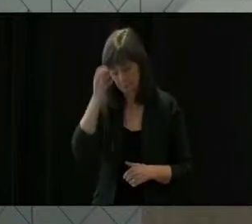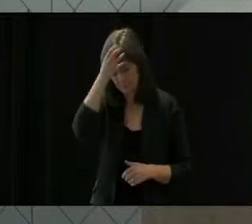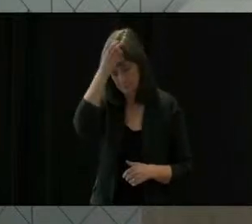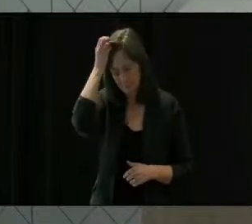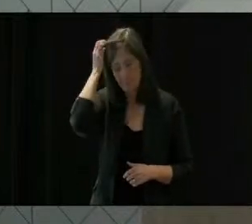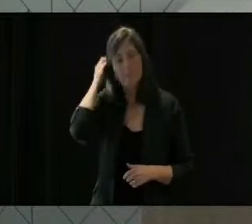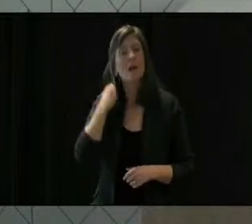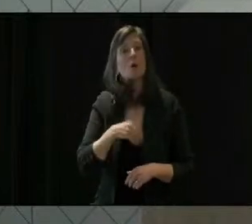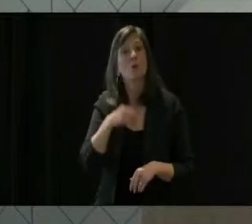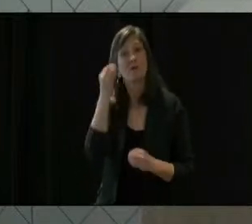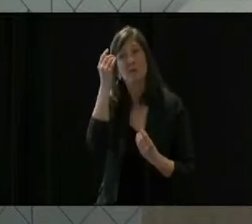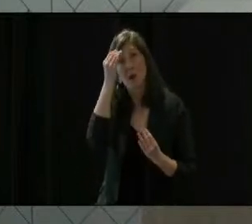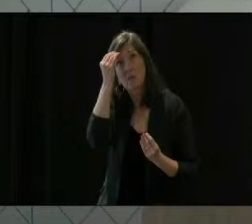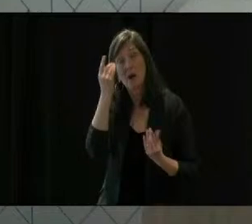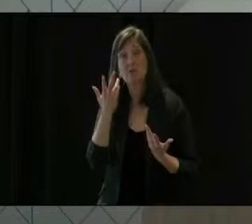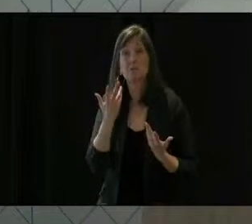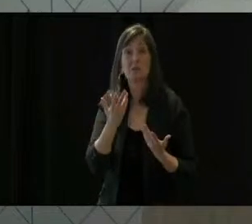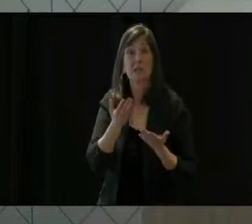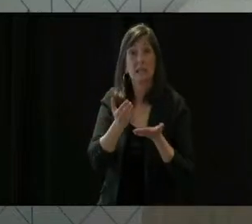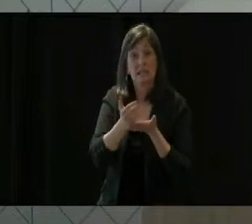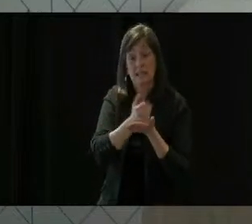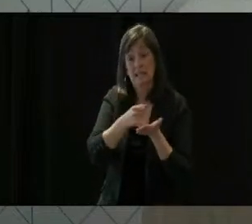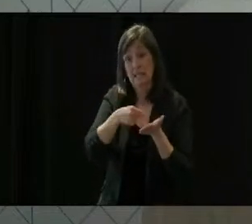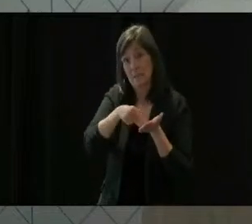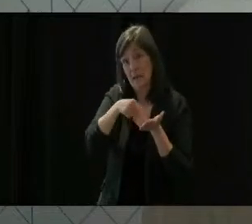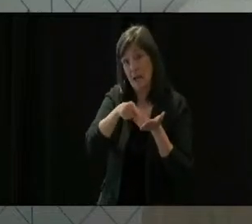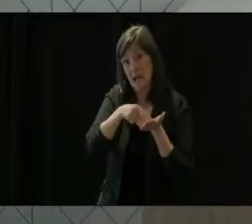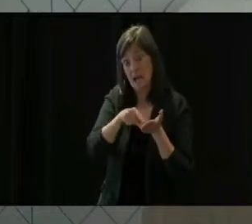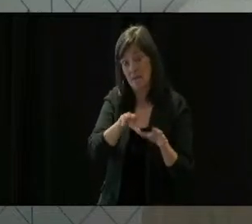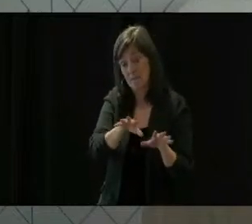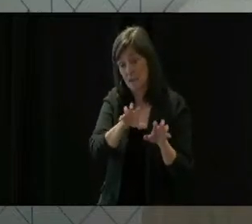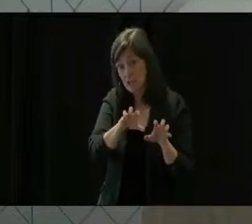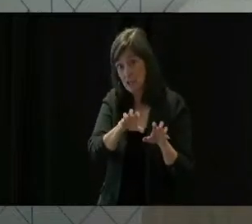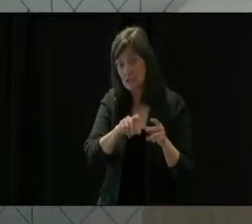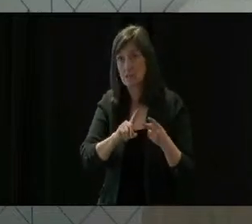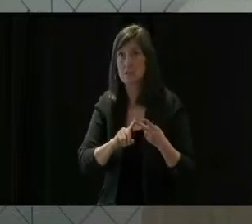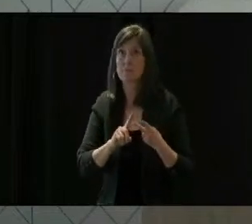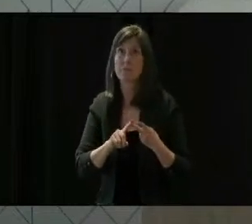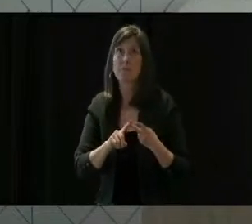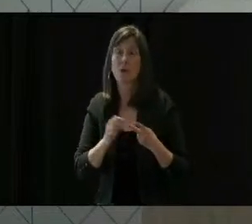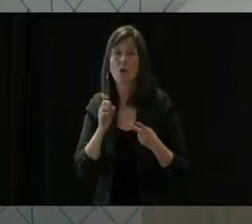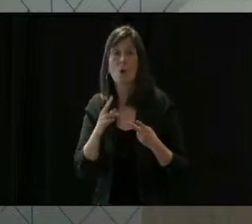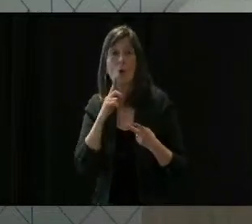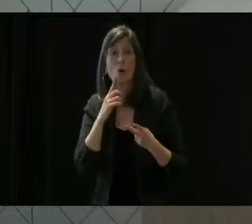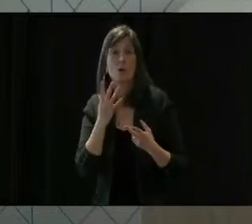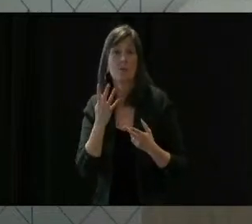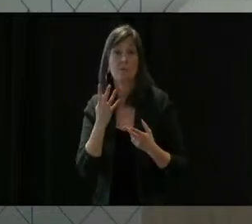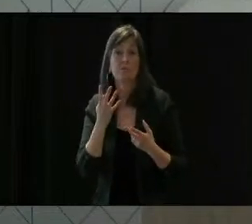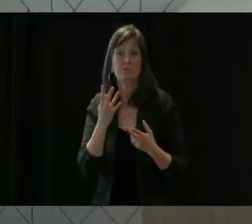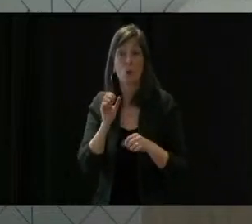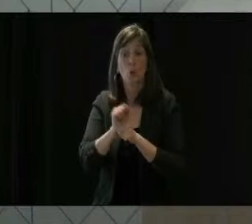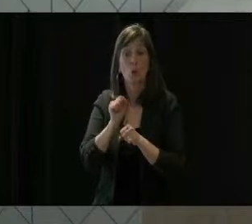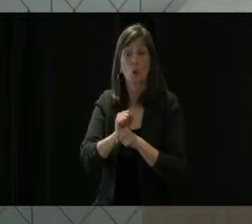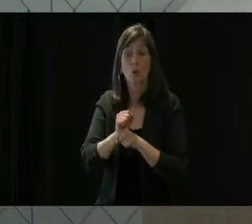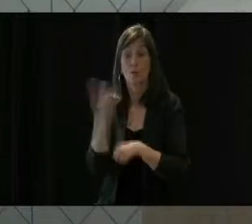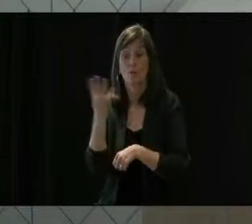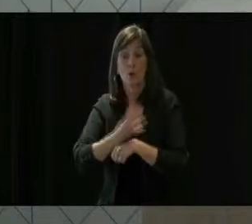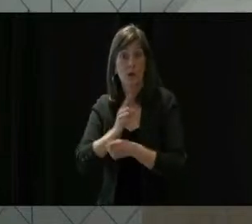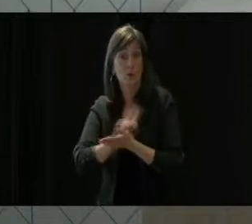salary freezes. We've thought about things like four-day weeks. We've thought